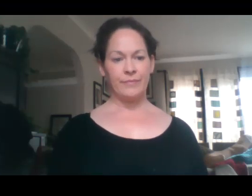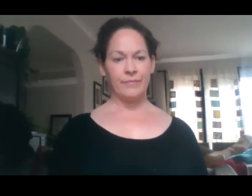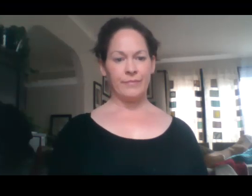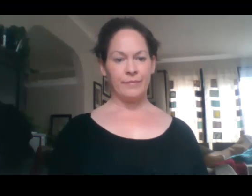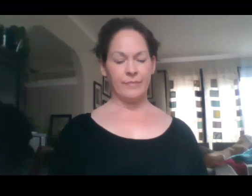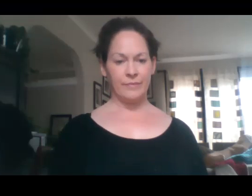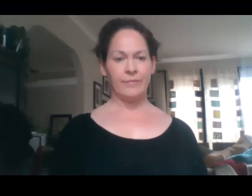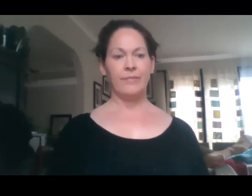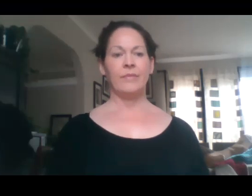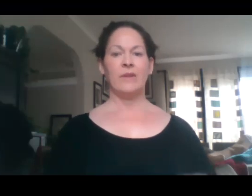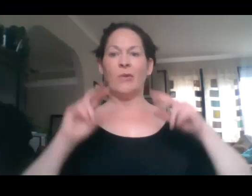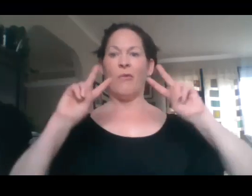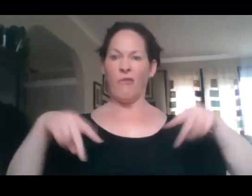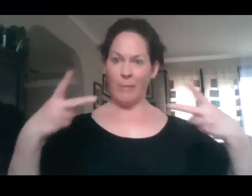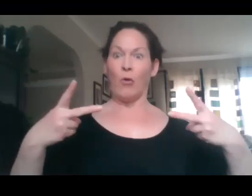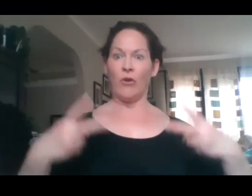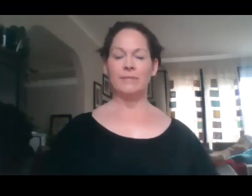All right, I flip the fraction over.